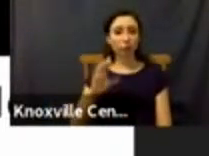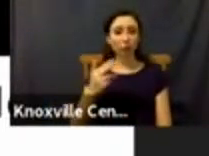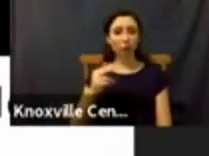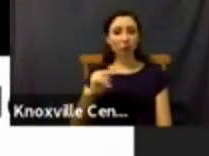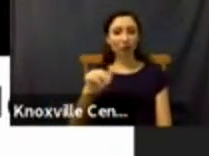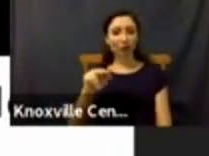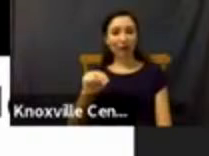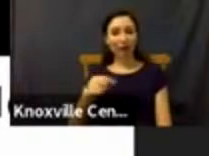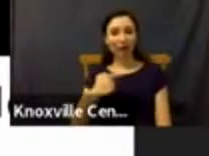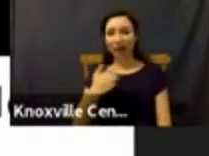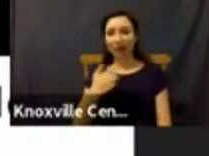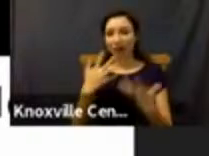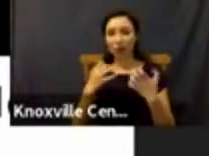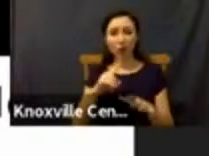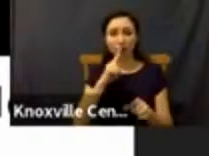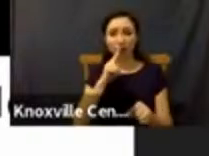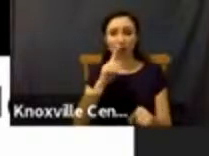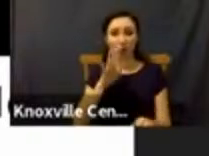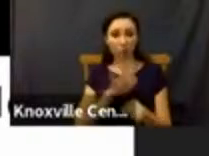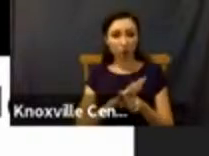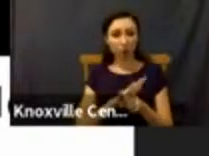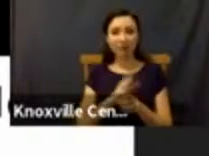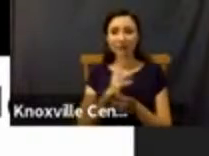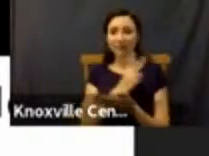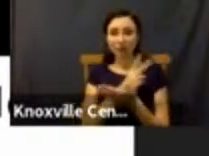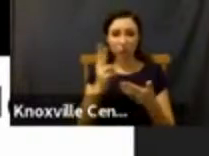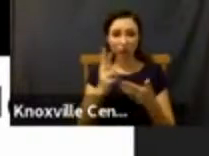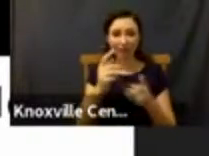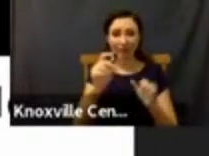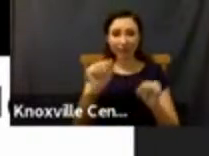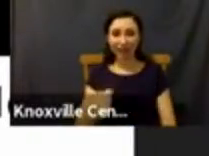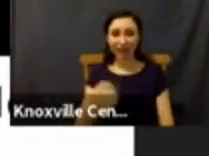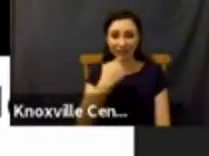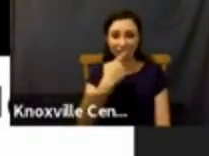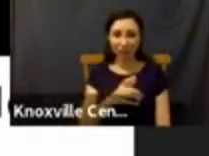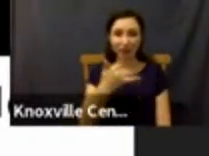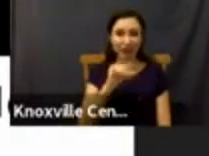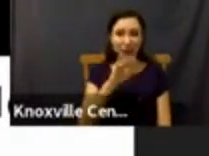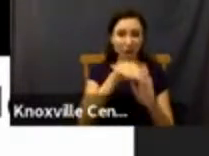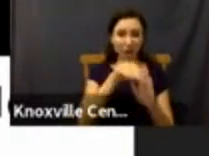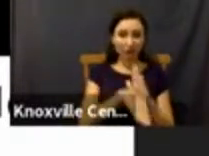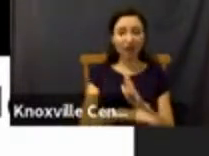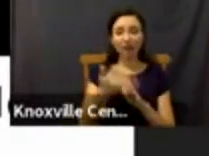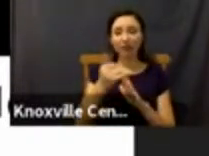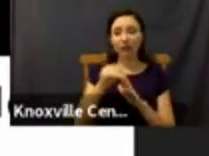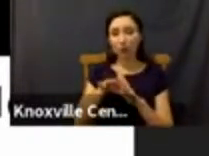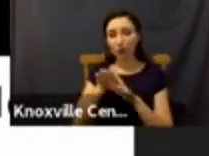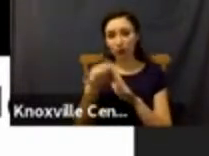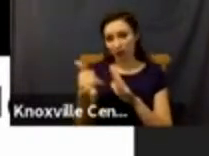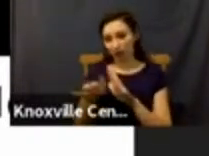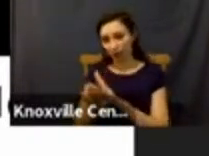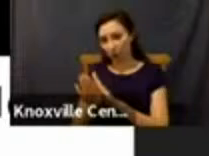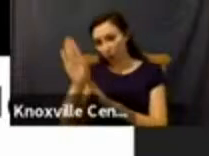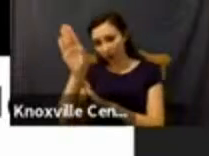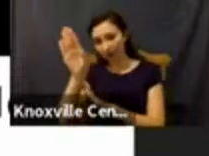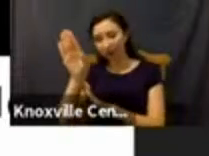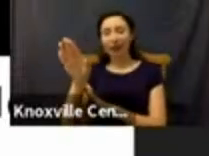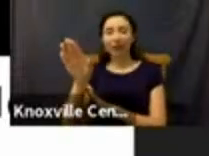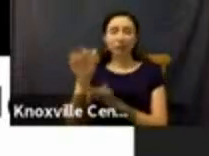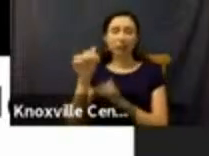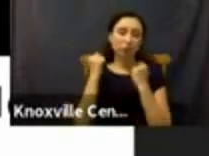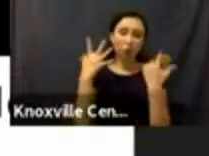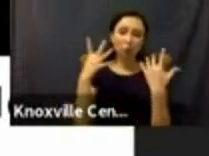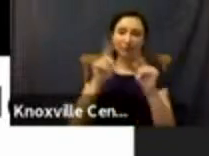back with anything more than yellow declining, yellow stable, or yellow rising, because it's just there's so